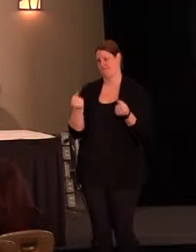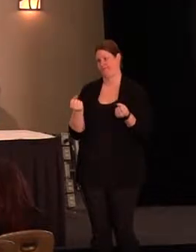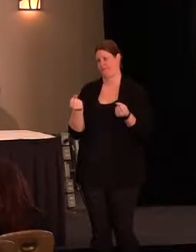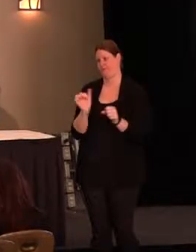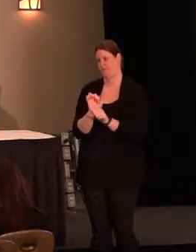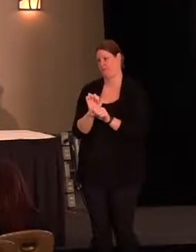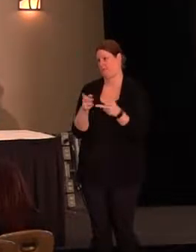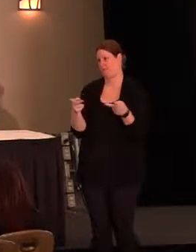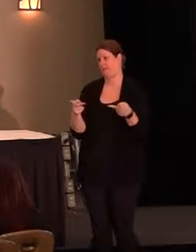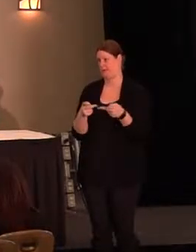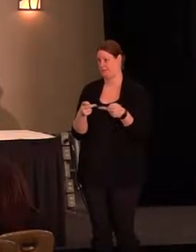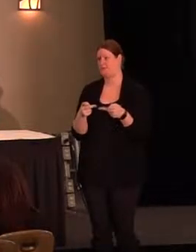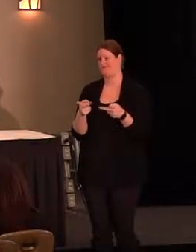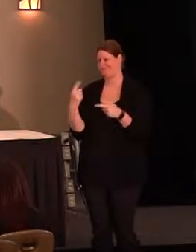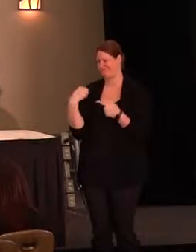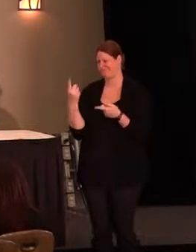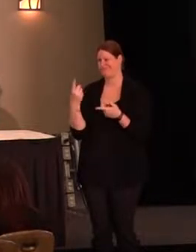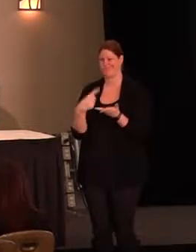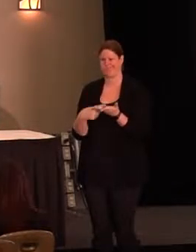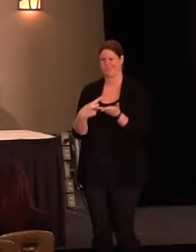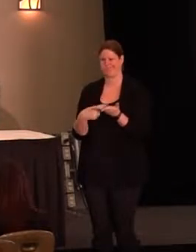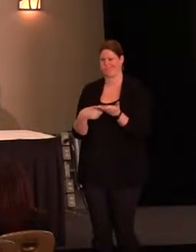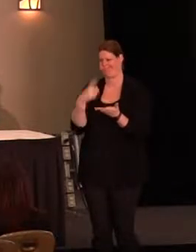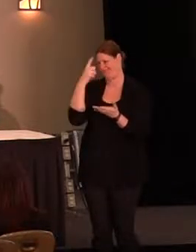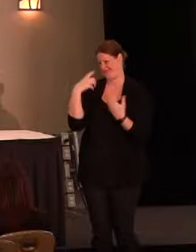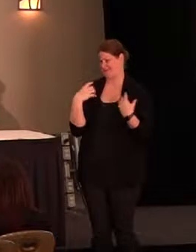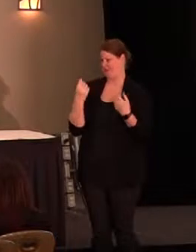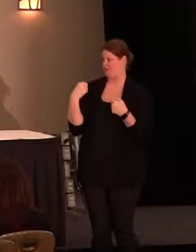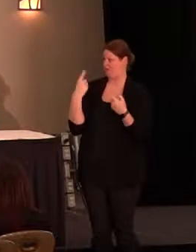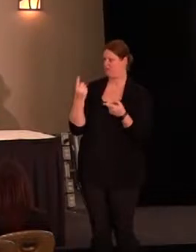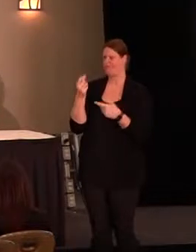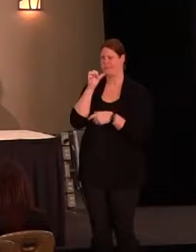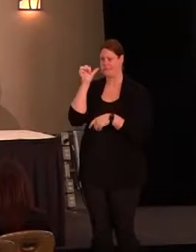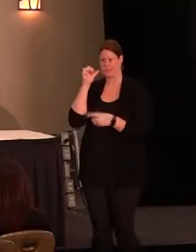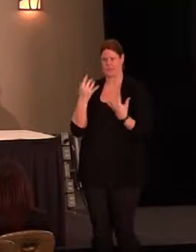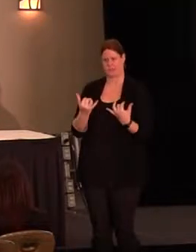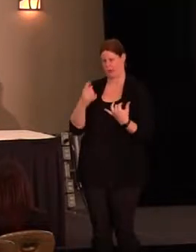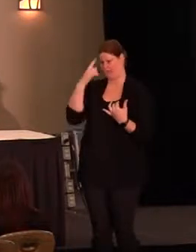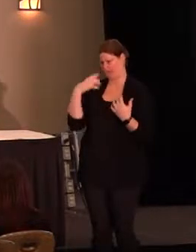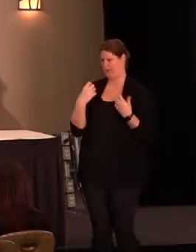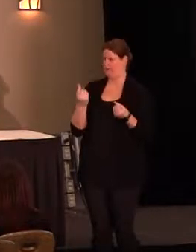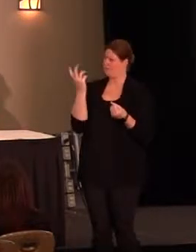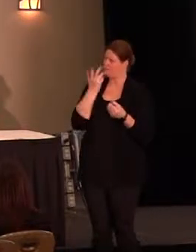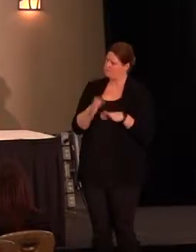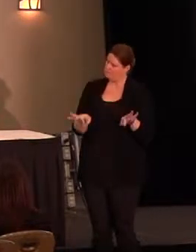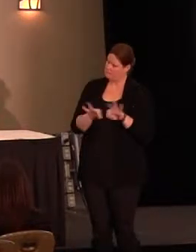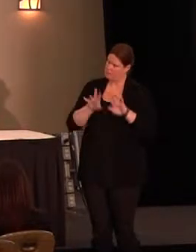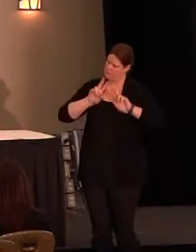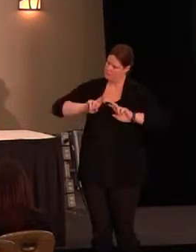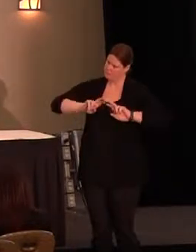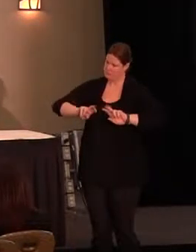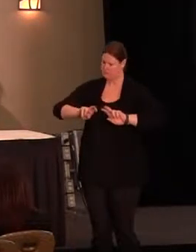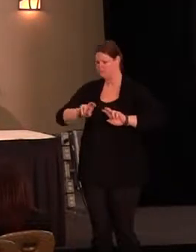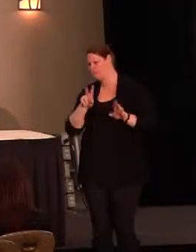topic, as we've talked about mental health over the last couple of days as being a very important area that we need to explore more deeply,